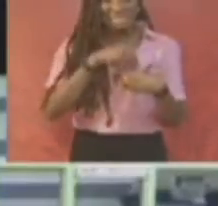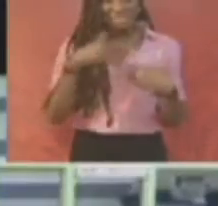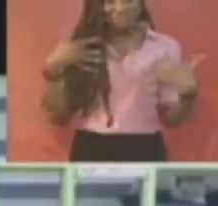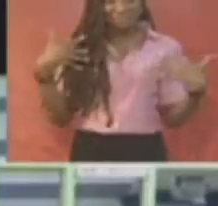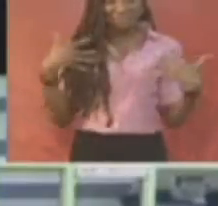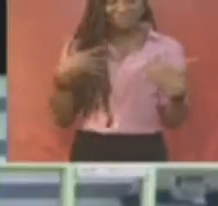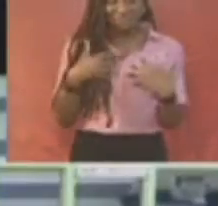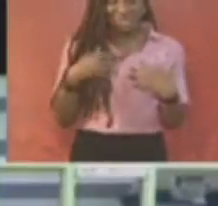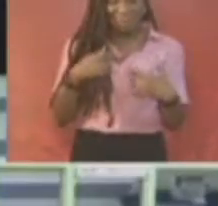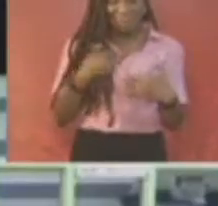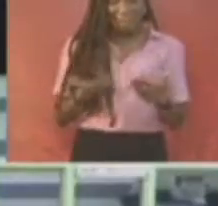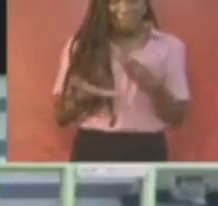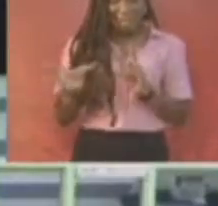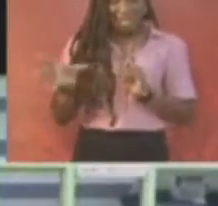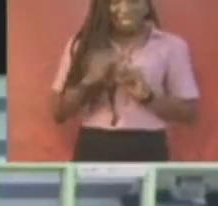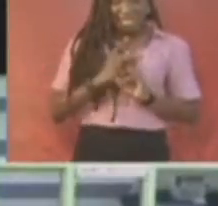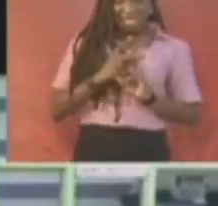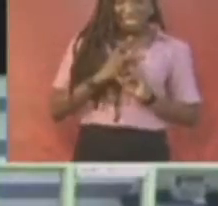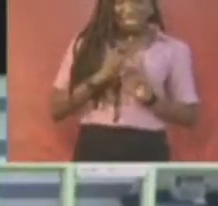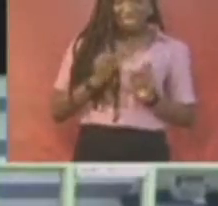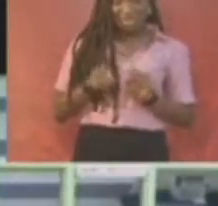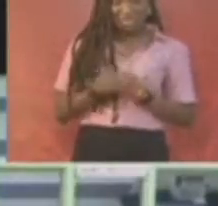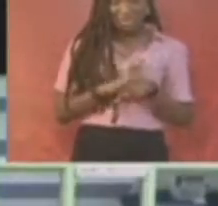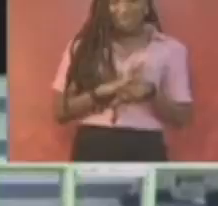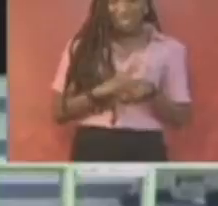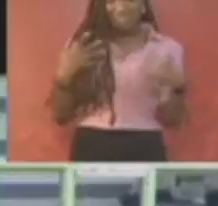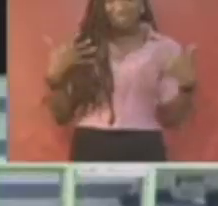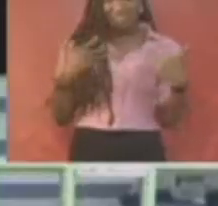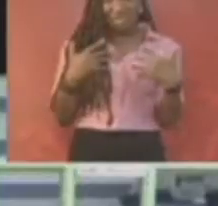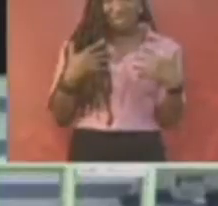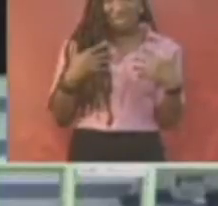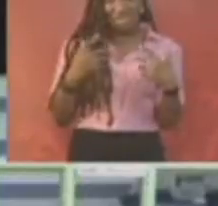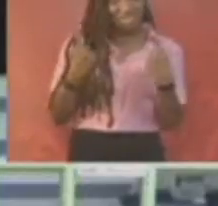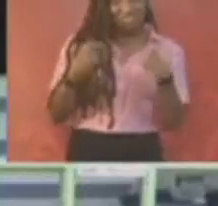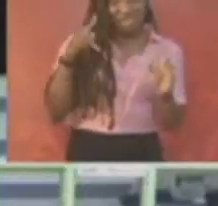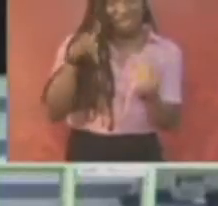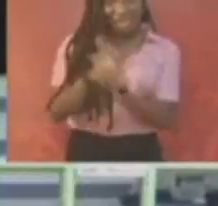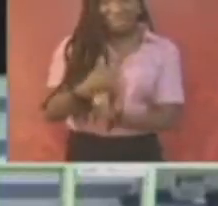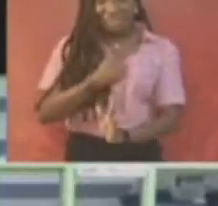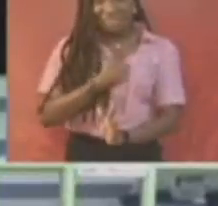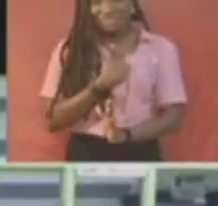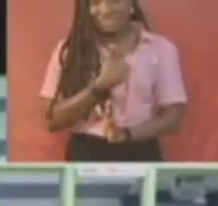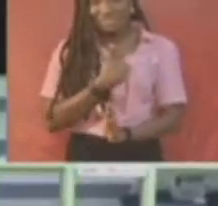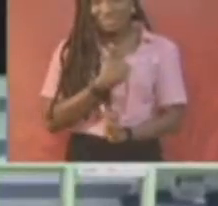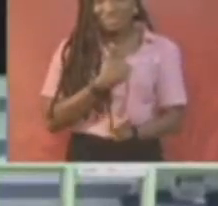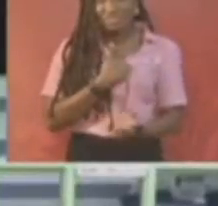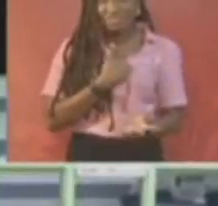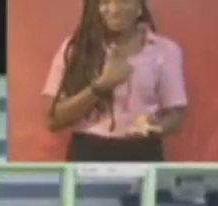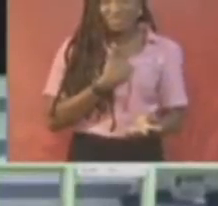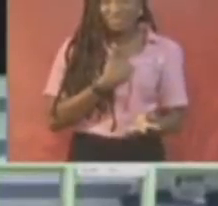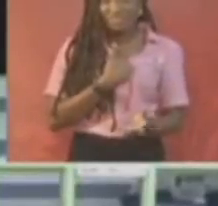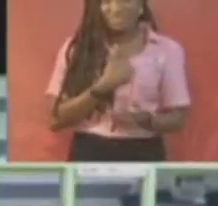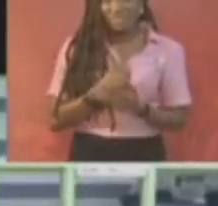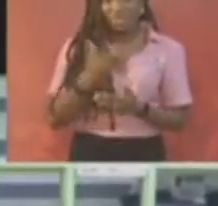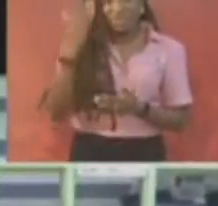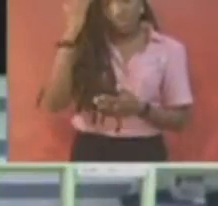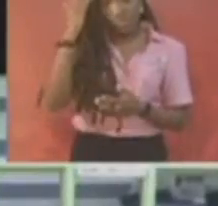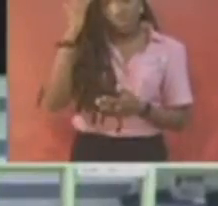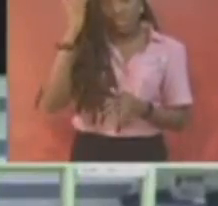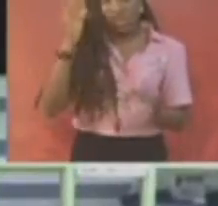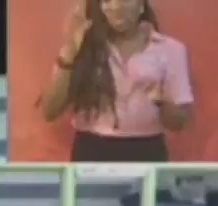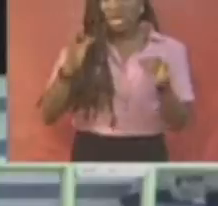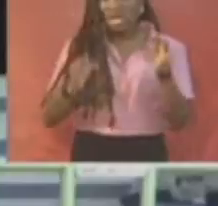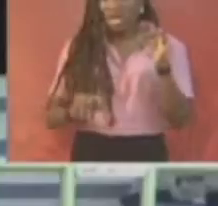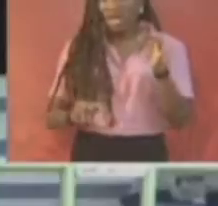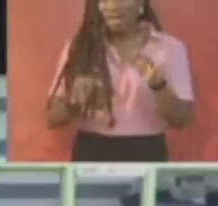as persons who have had COVID becoming suicidal. Do we know whether or not among